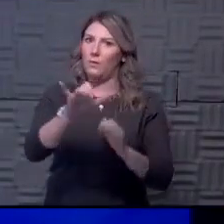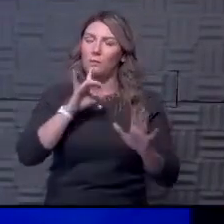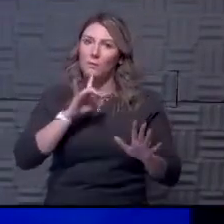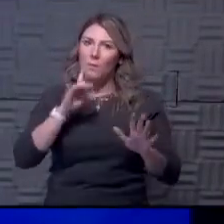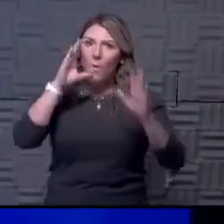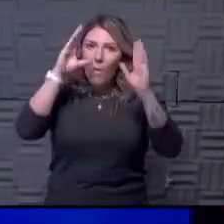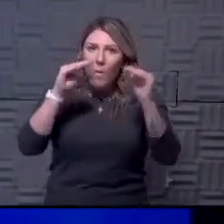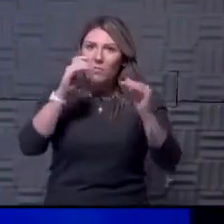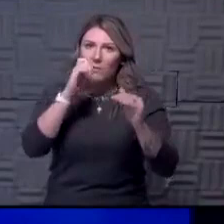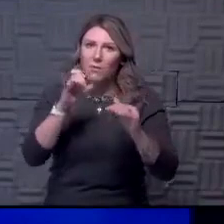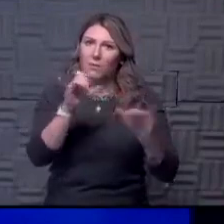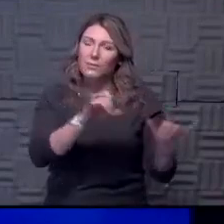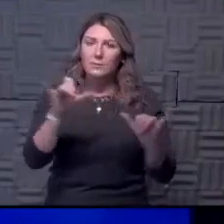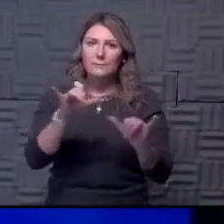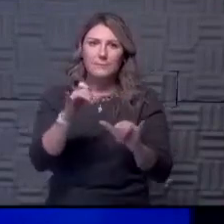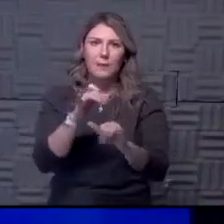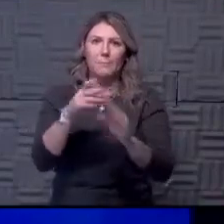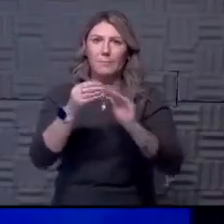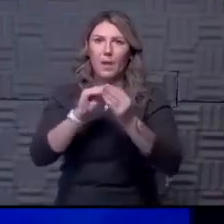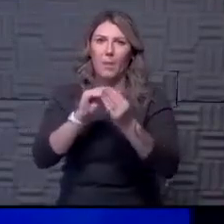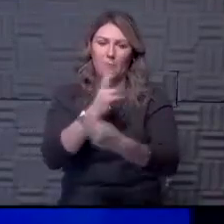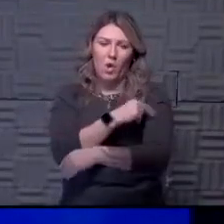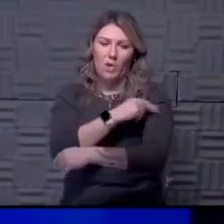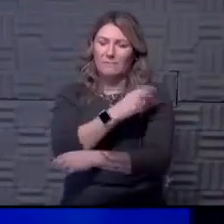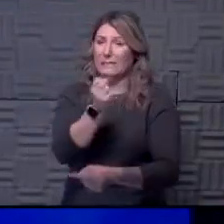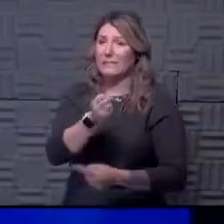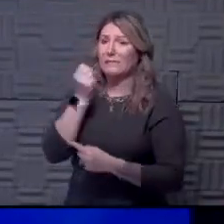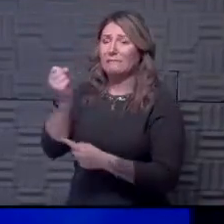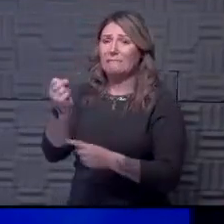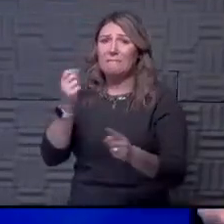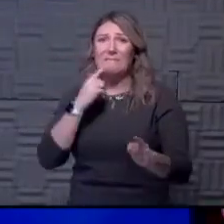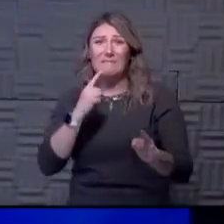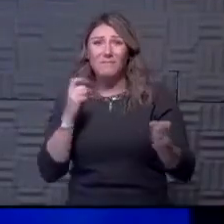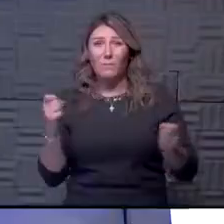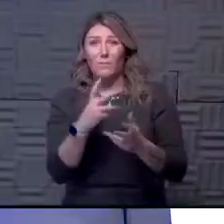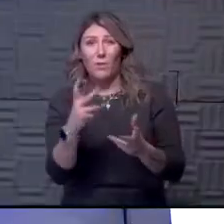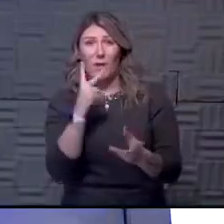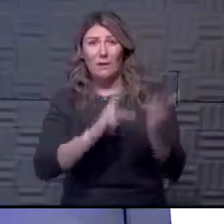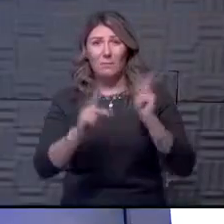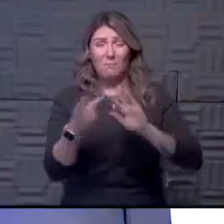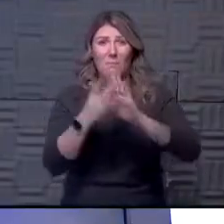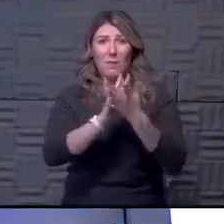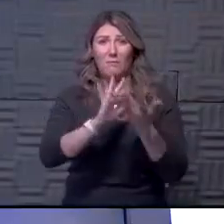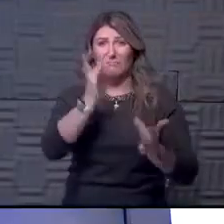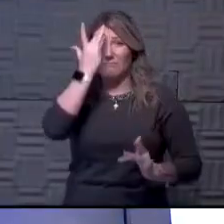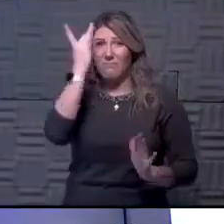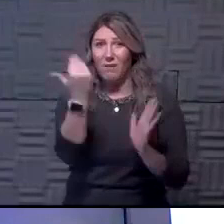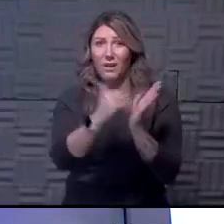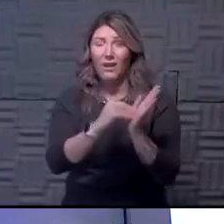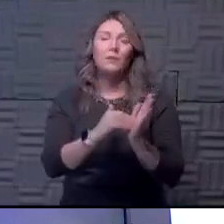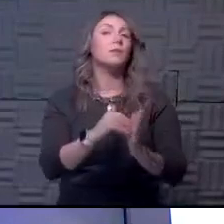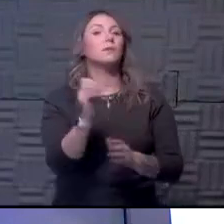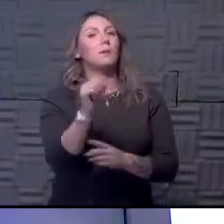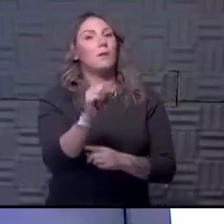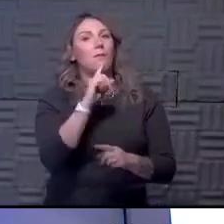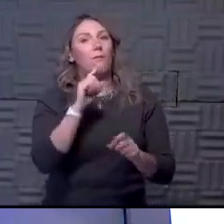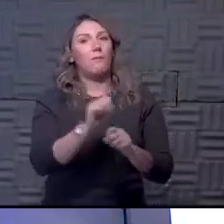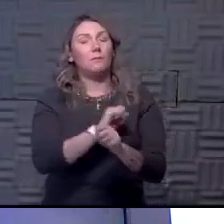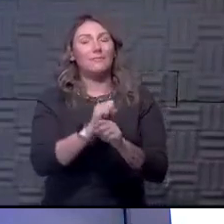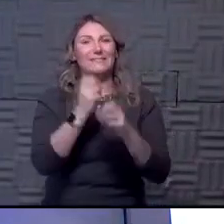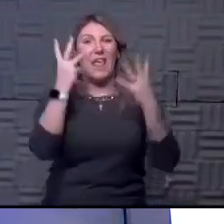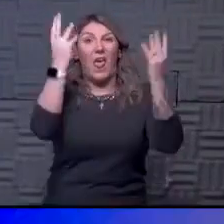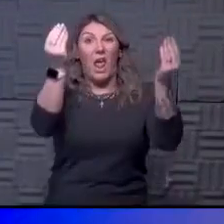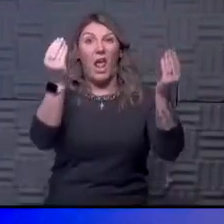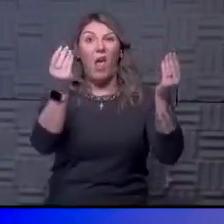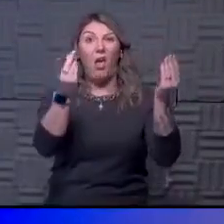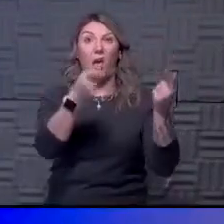not the same number of hospitalizations, but I'm afraid a lot of people could be getting sick again. Yeah, you know, absolutely. That is out there. We're worried